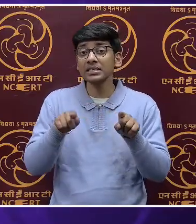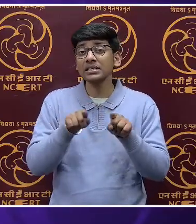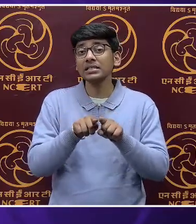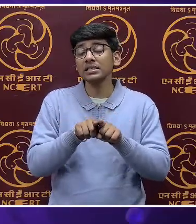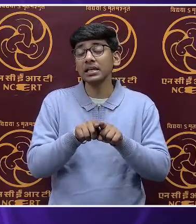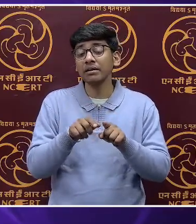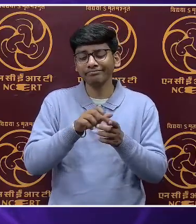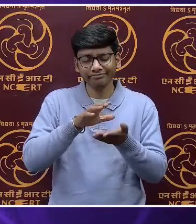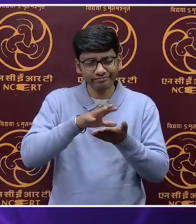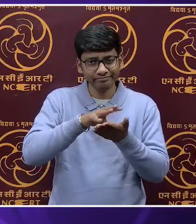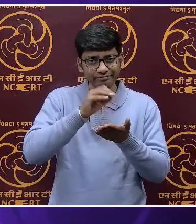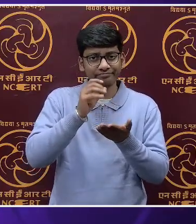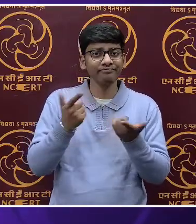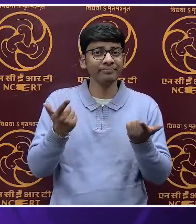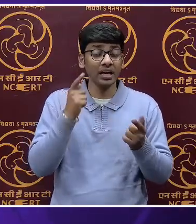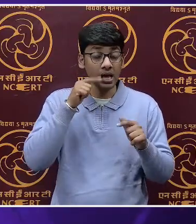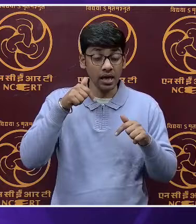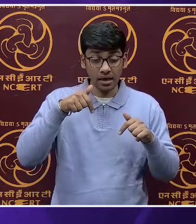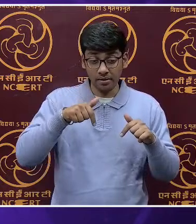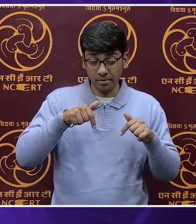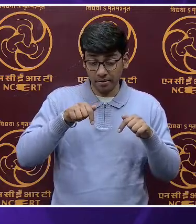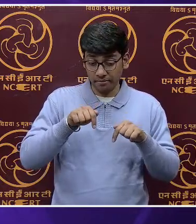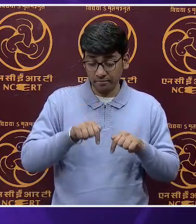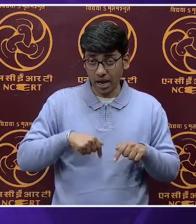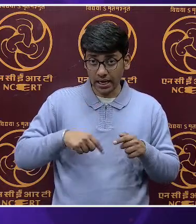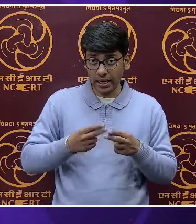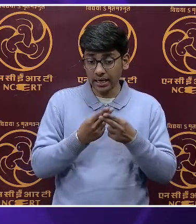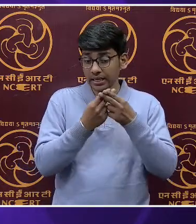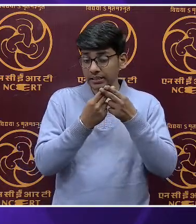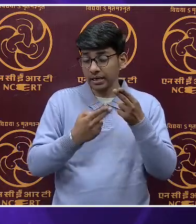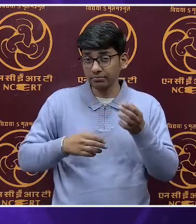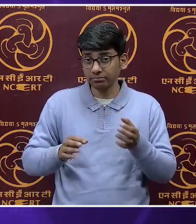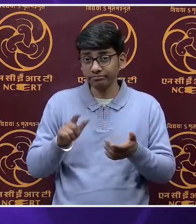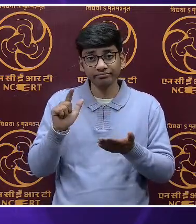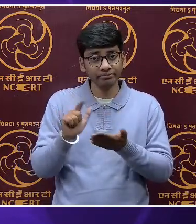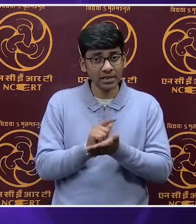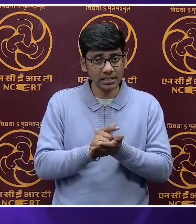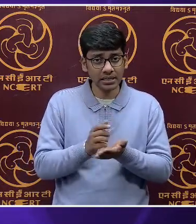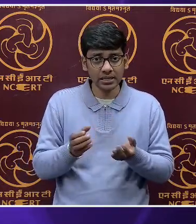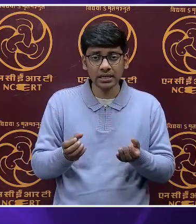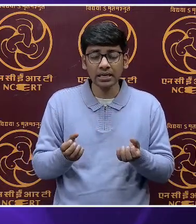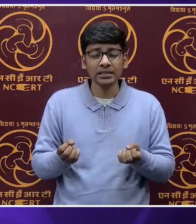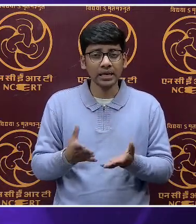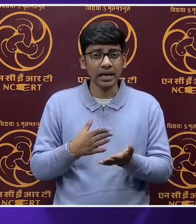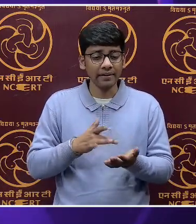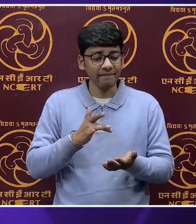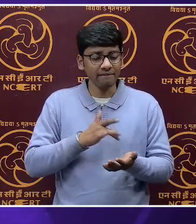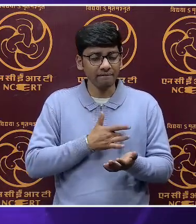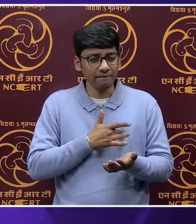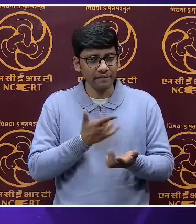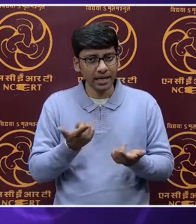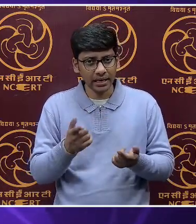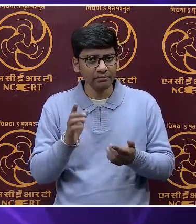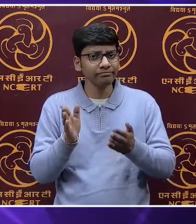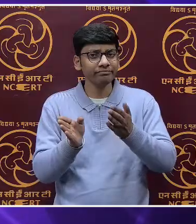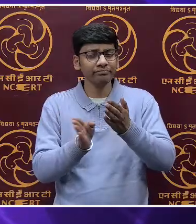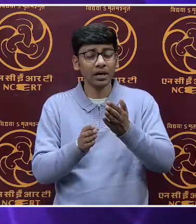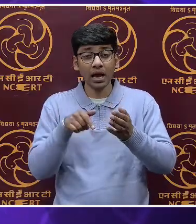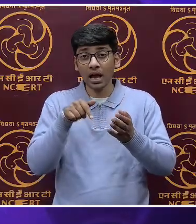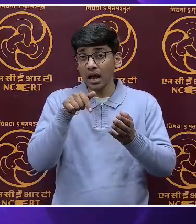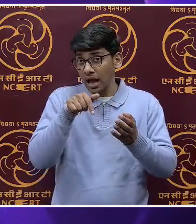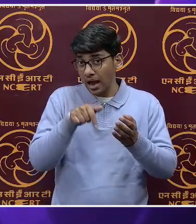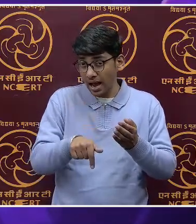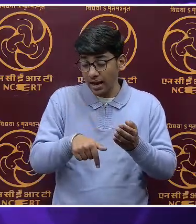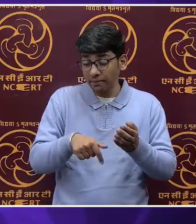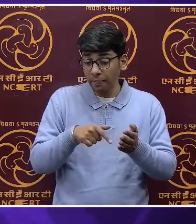Absolutely. Like I started the chapter, the session with, have you felt the music? And what did you say?